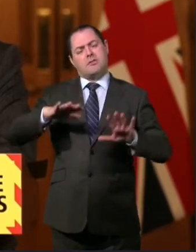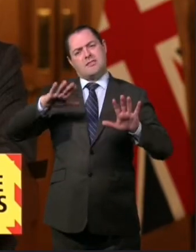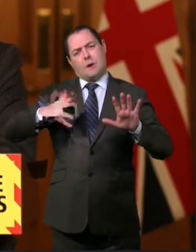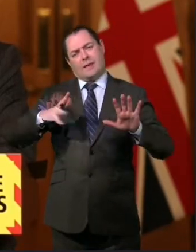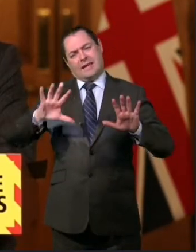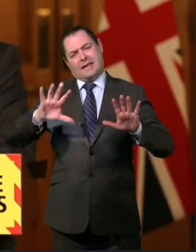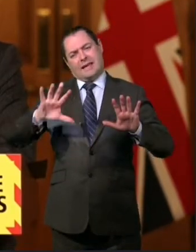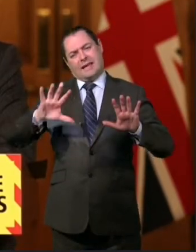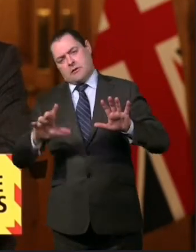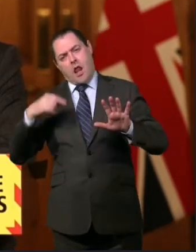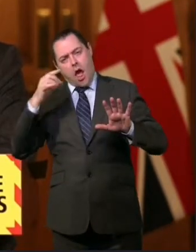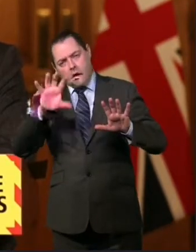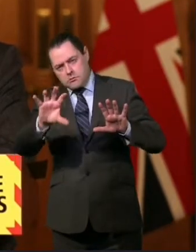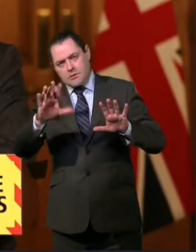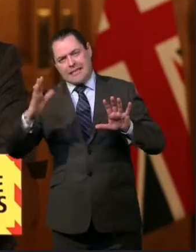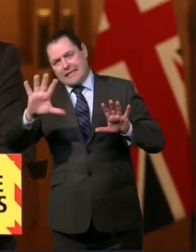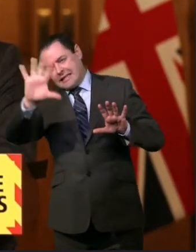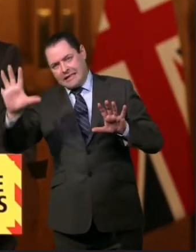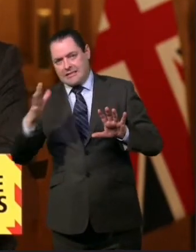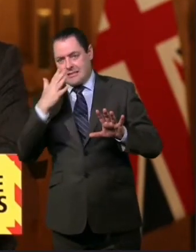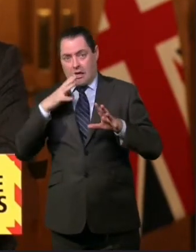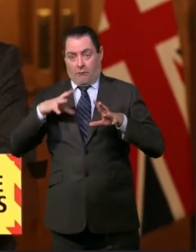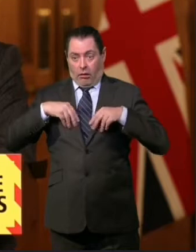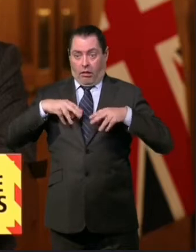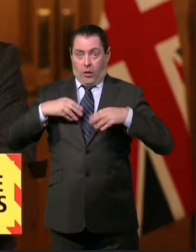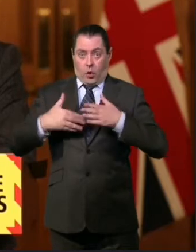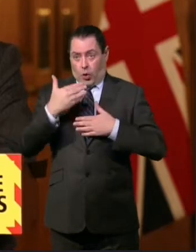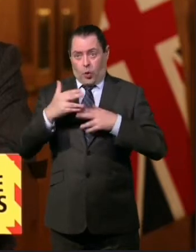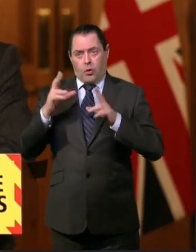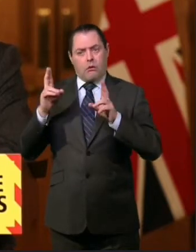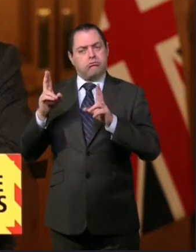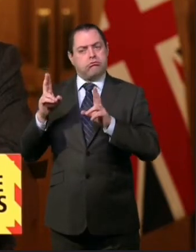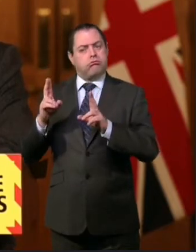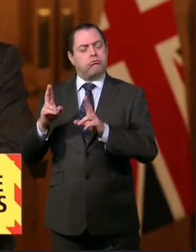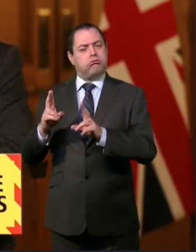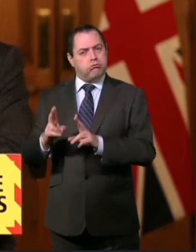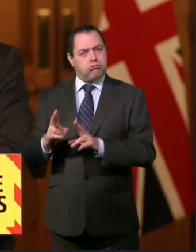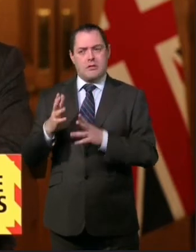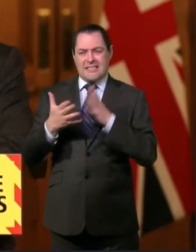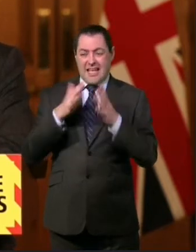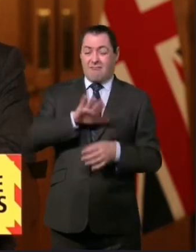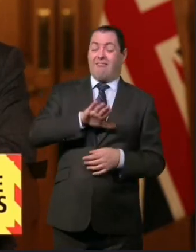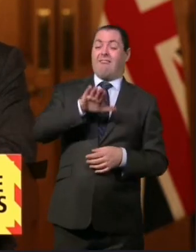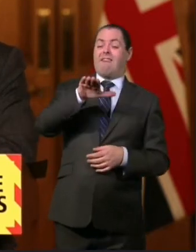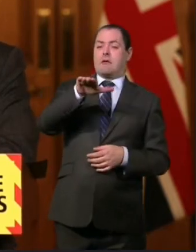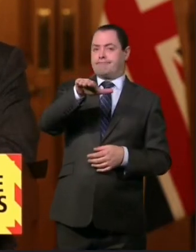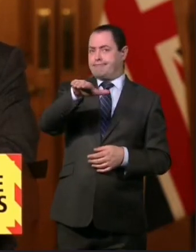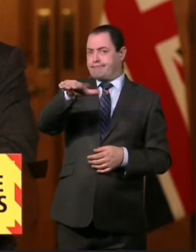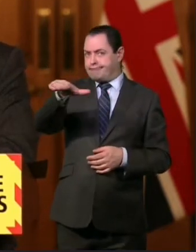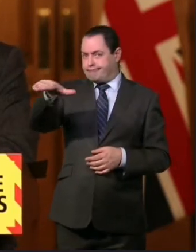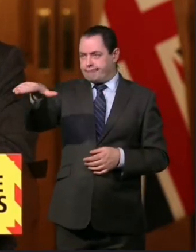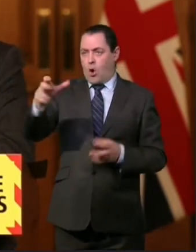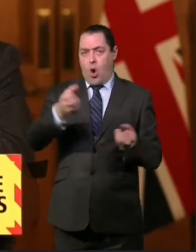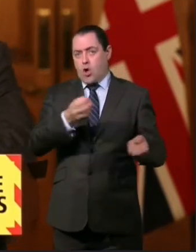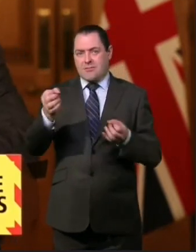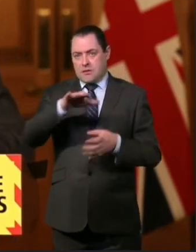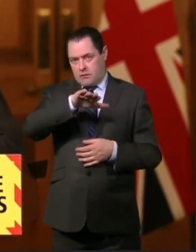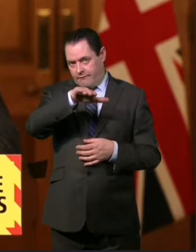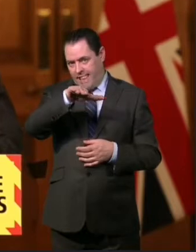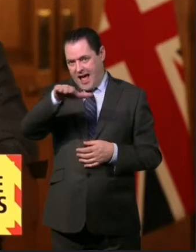down. That's very encouraging. We're seeing perhaps a stabilising of hospital admissions, but the rates are still very high. And